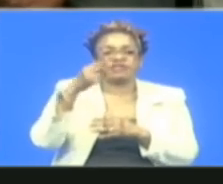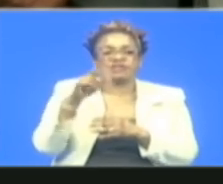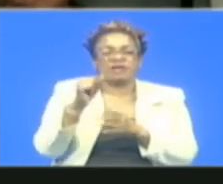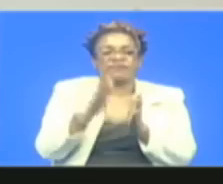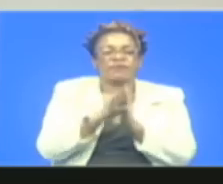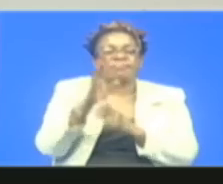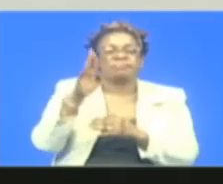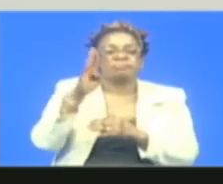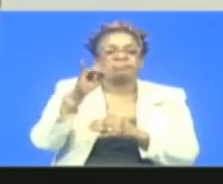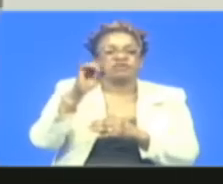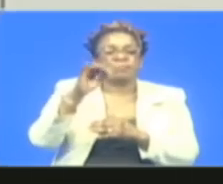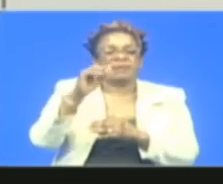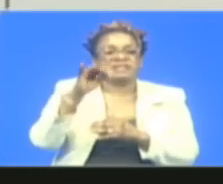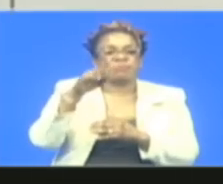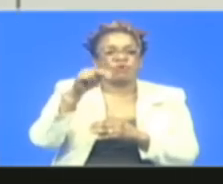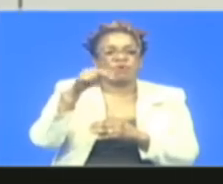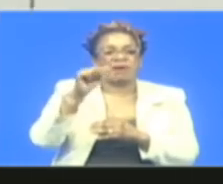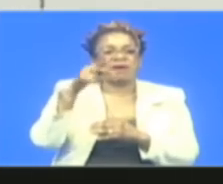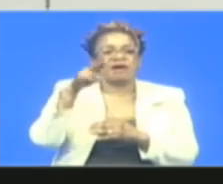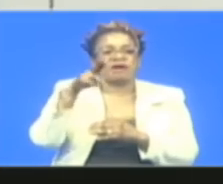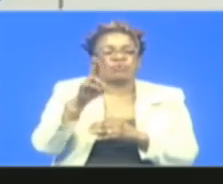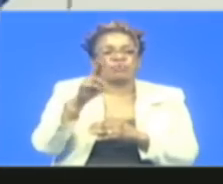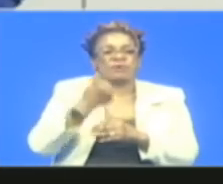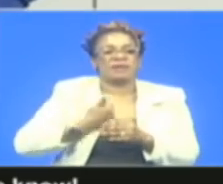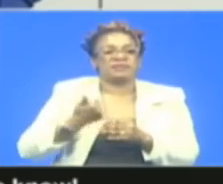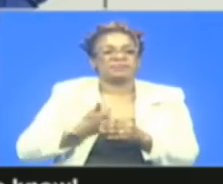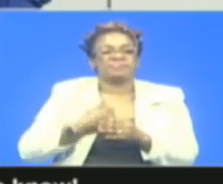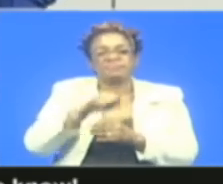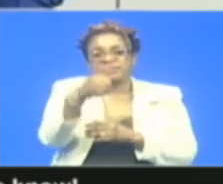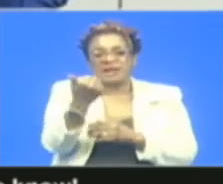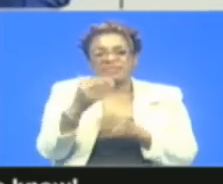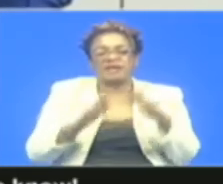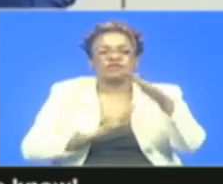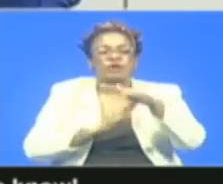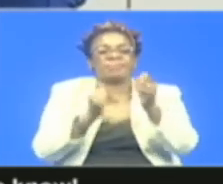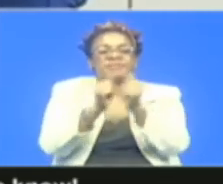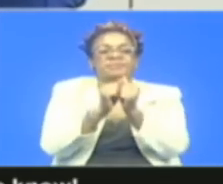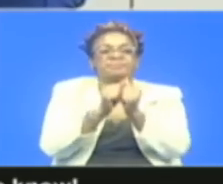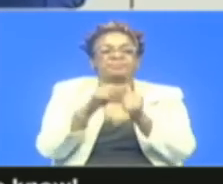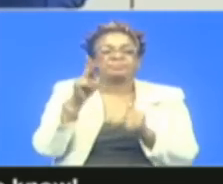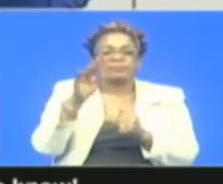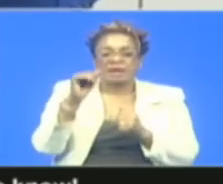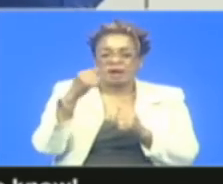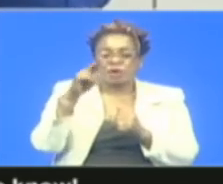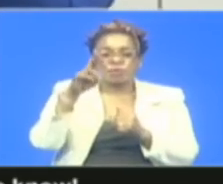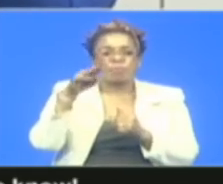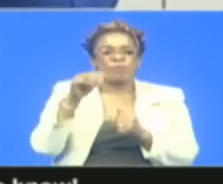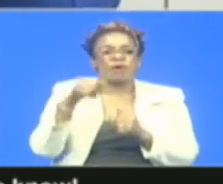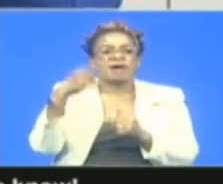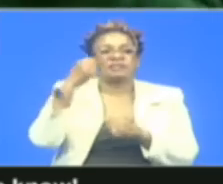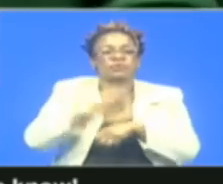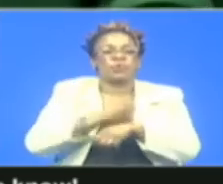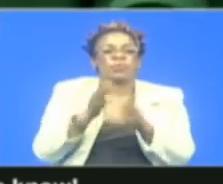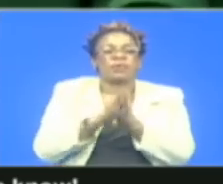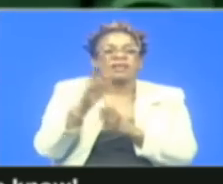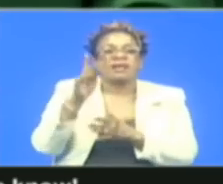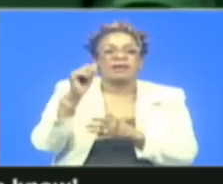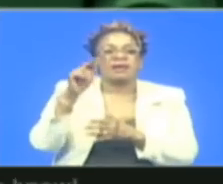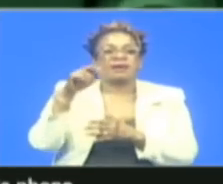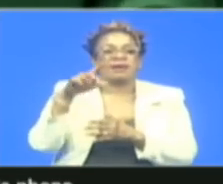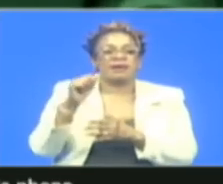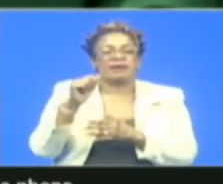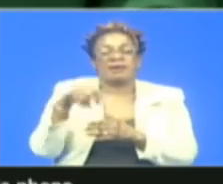Girls. Other schools with students who landed a top 10 position are Kagumo High School and Kanga High School. Some of